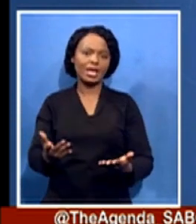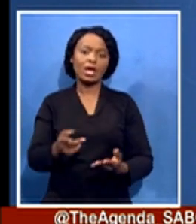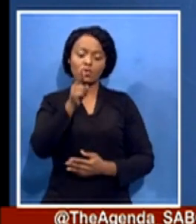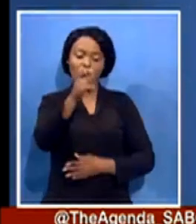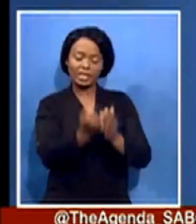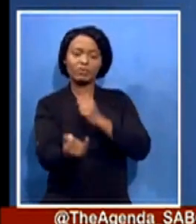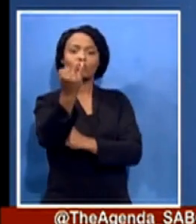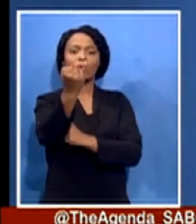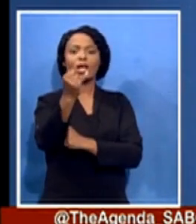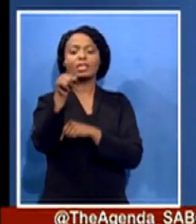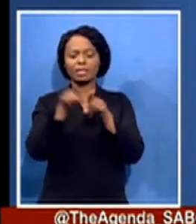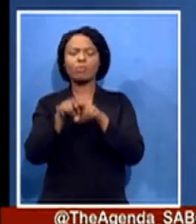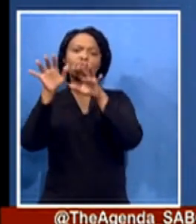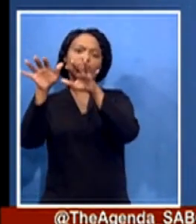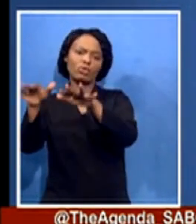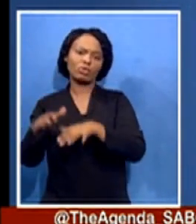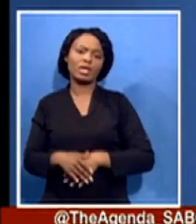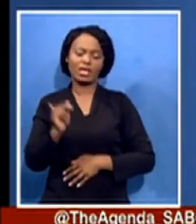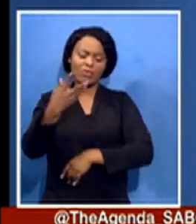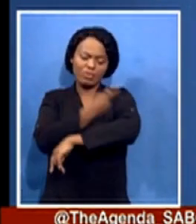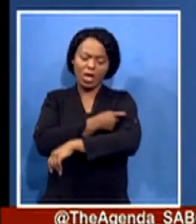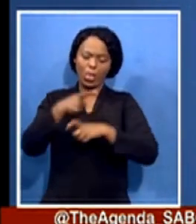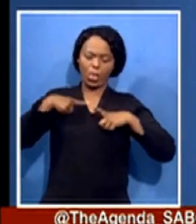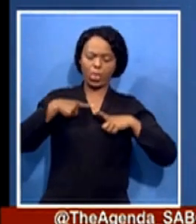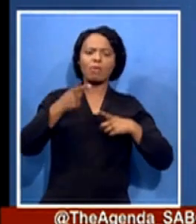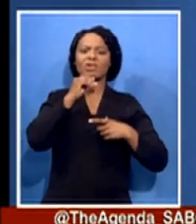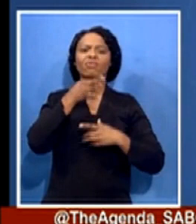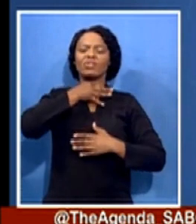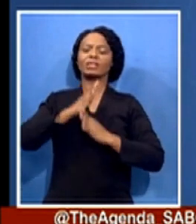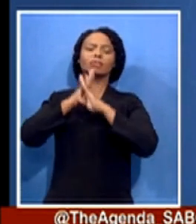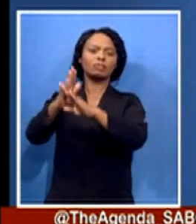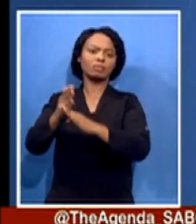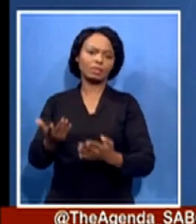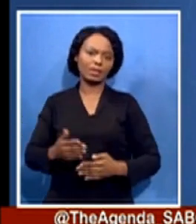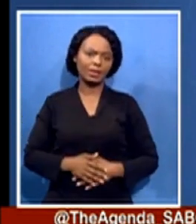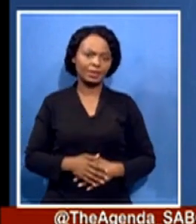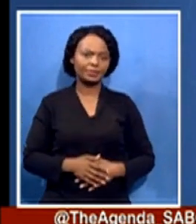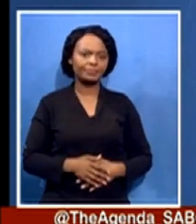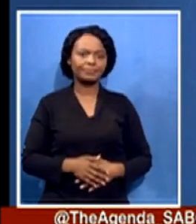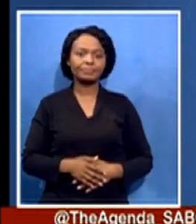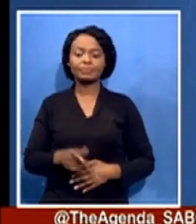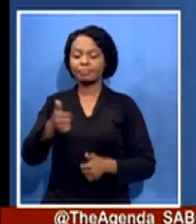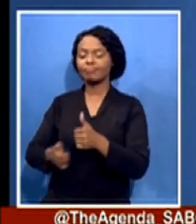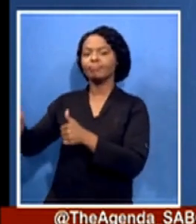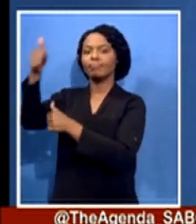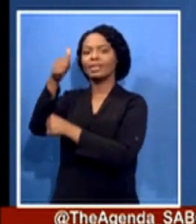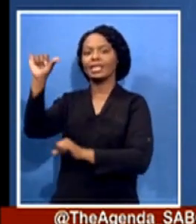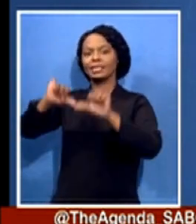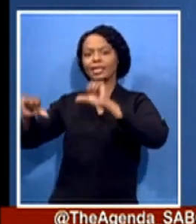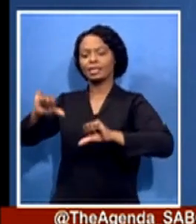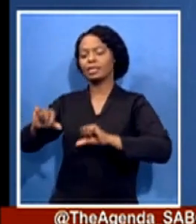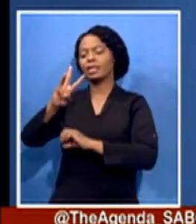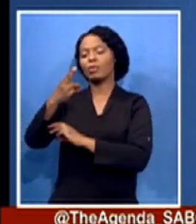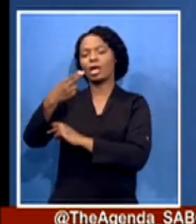know, I was just listening to an interview with the chief scientist at the WHO, Dr. Soumya Swaminathan, sometime last